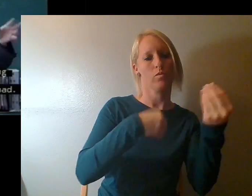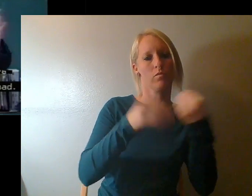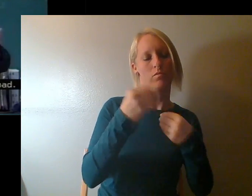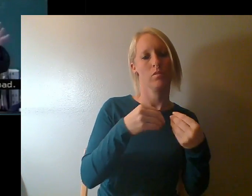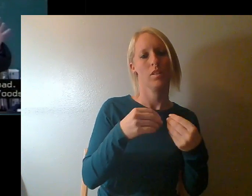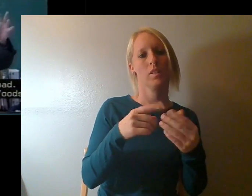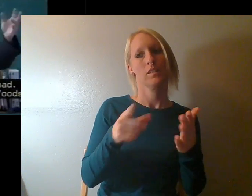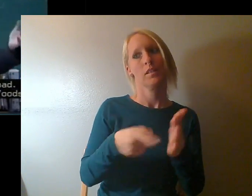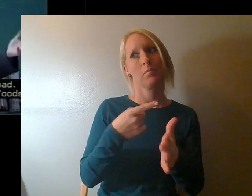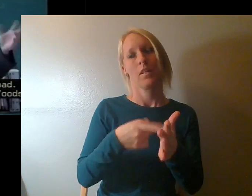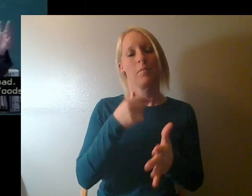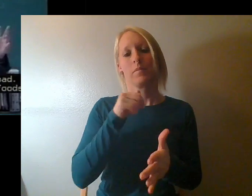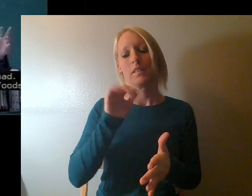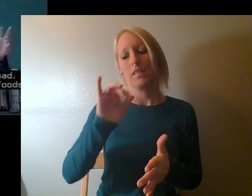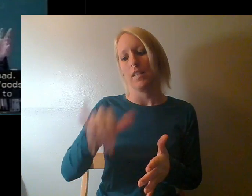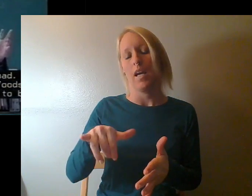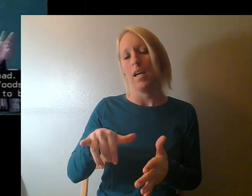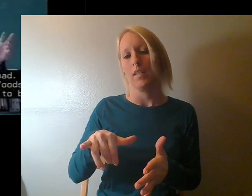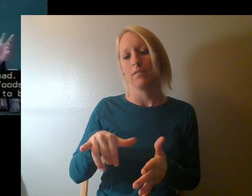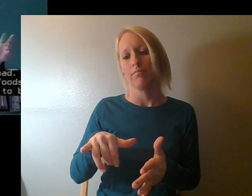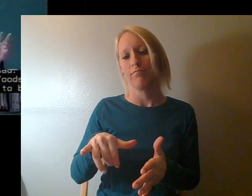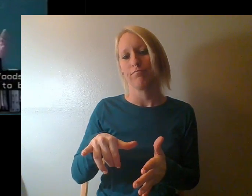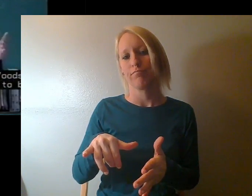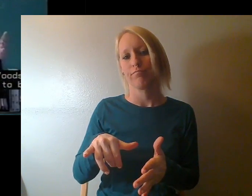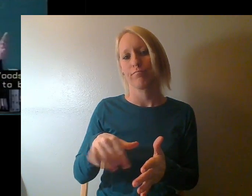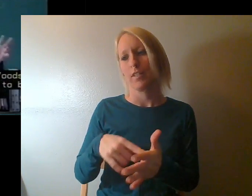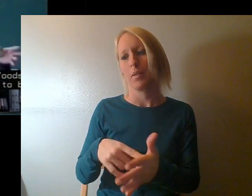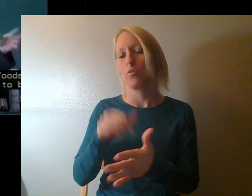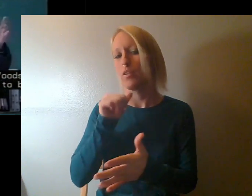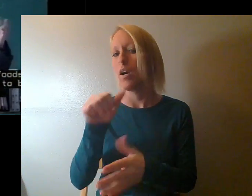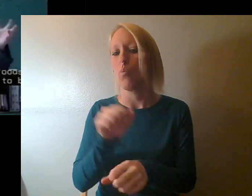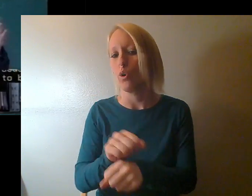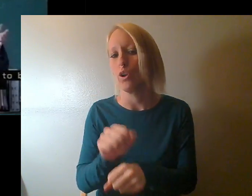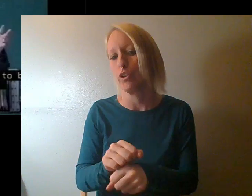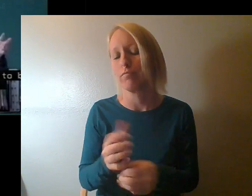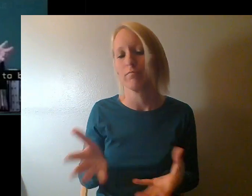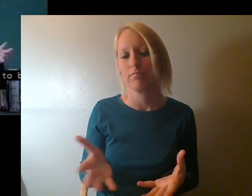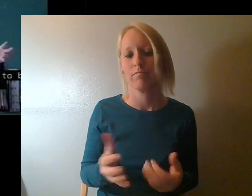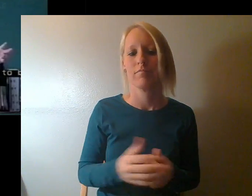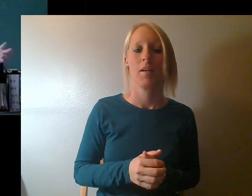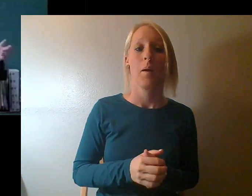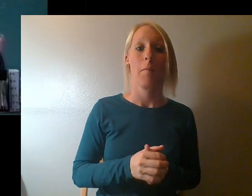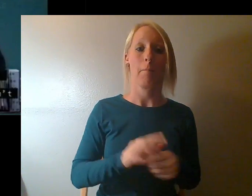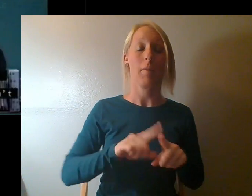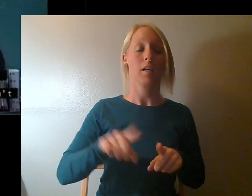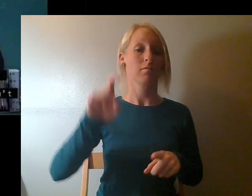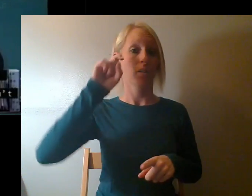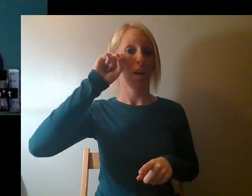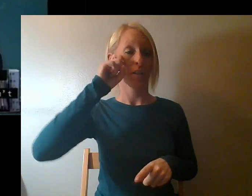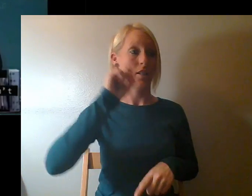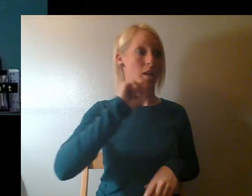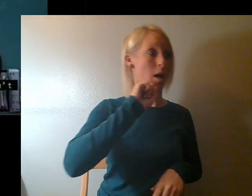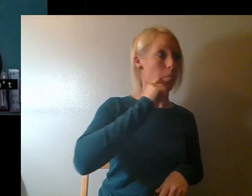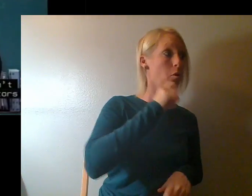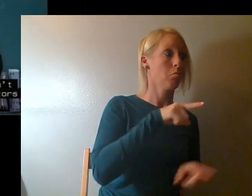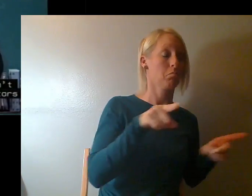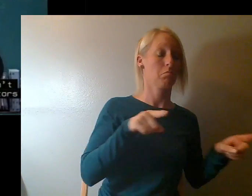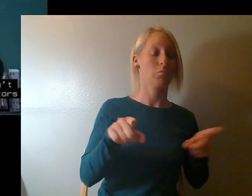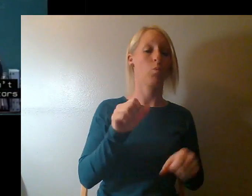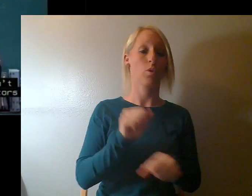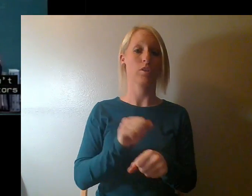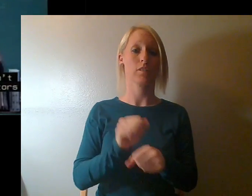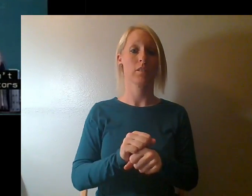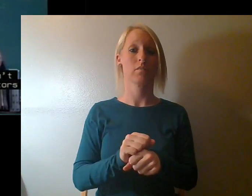I'm saying in certain foods, an onion and apple happens to be one that works really neat. You can't really tell the difference because they don't set off any of